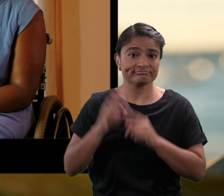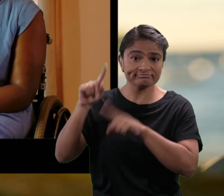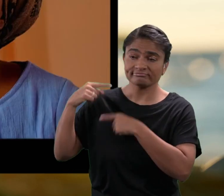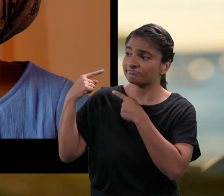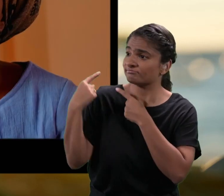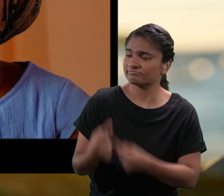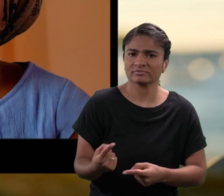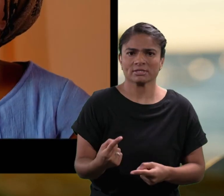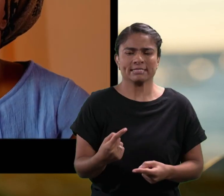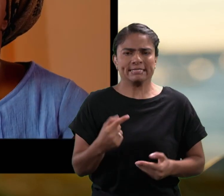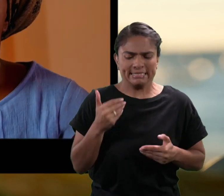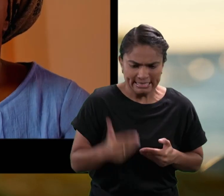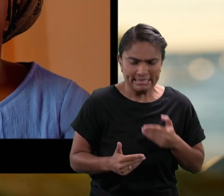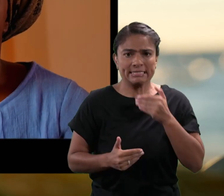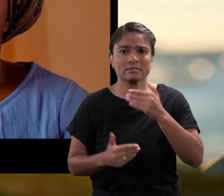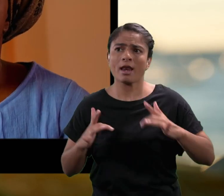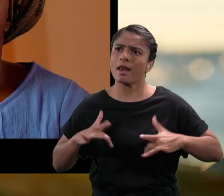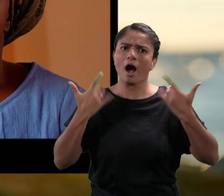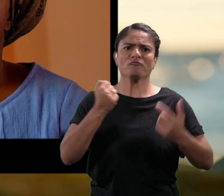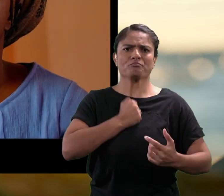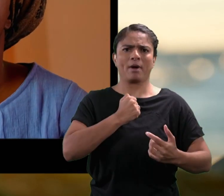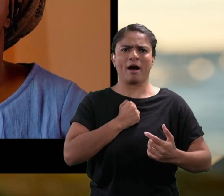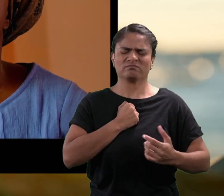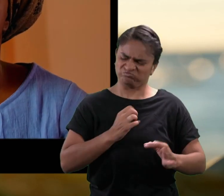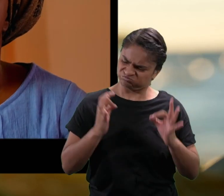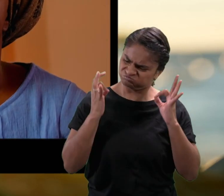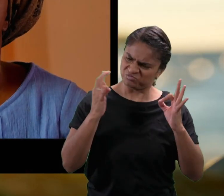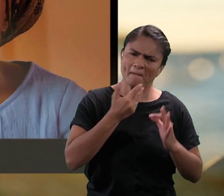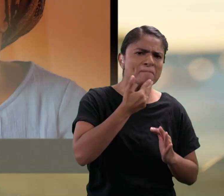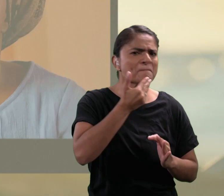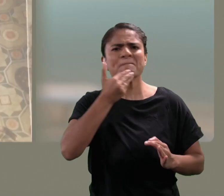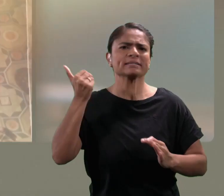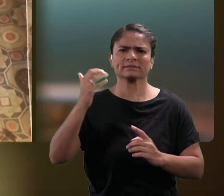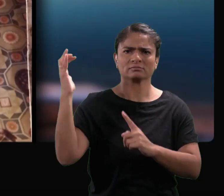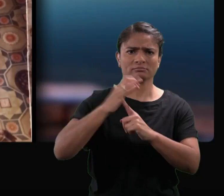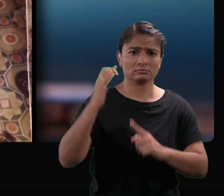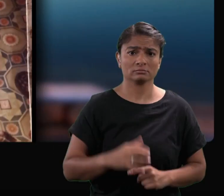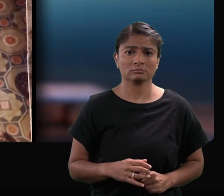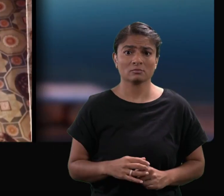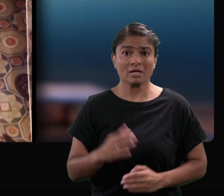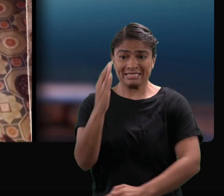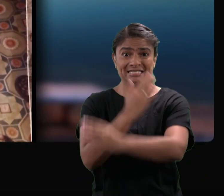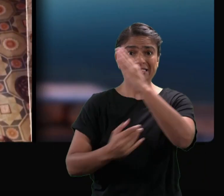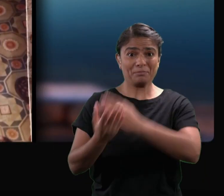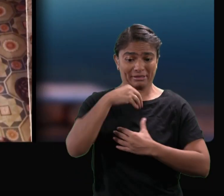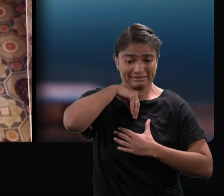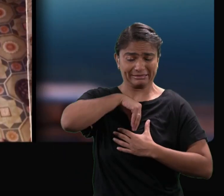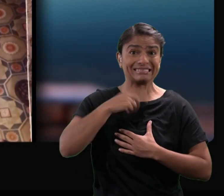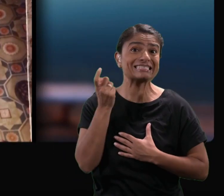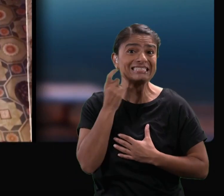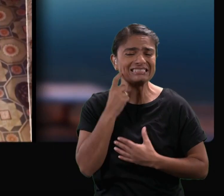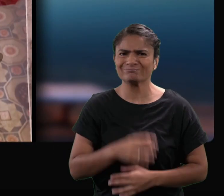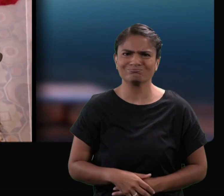since then, I've tried to live my life to the best of my ability. And I mean, uphila ngengubazeko